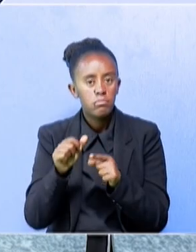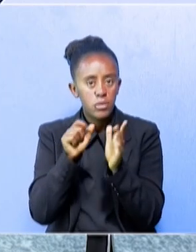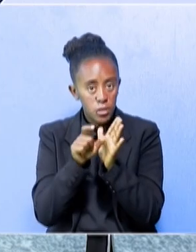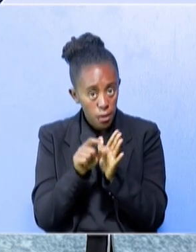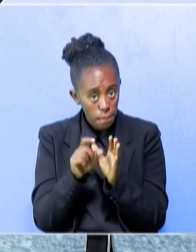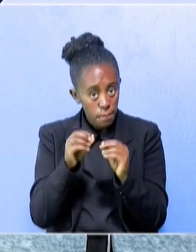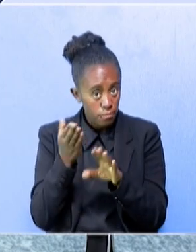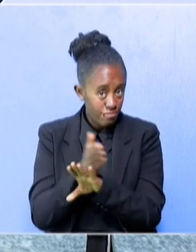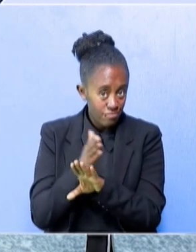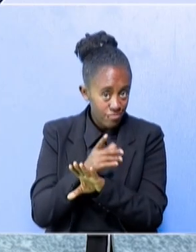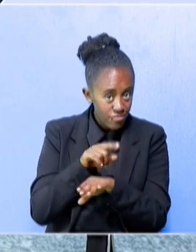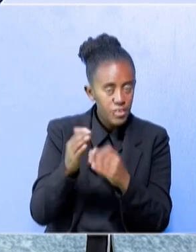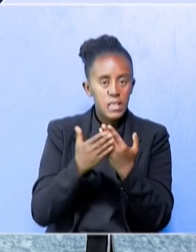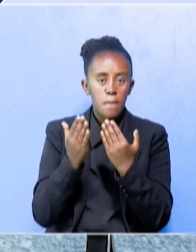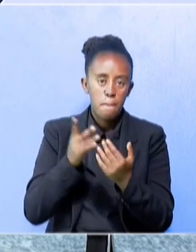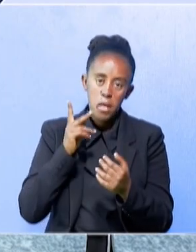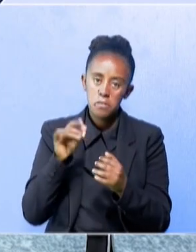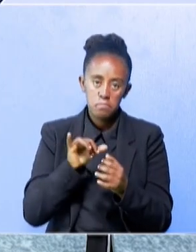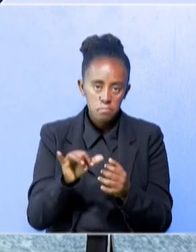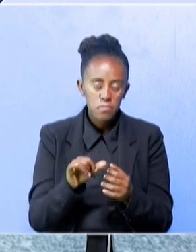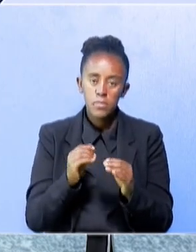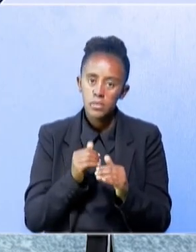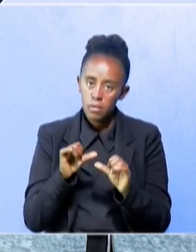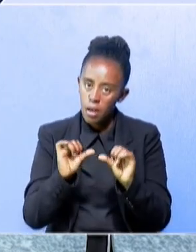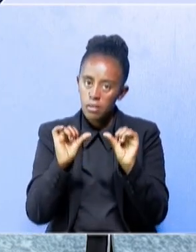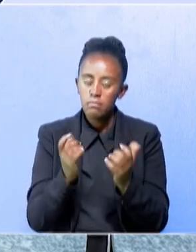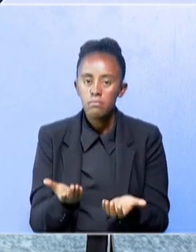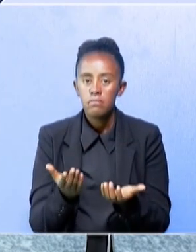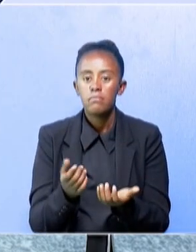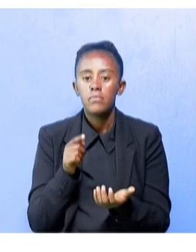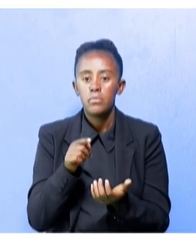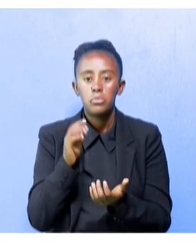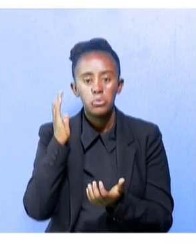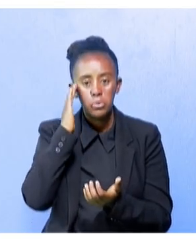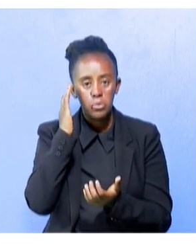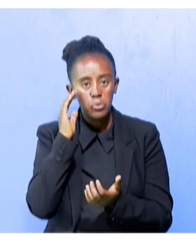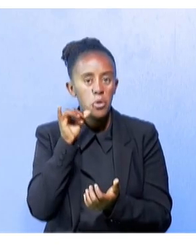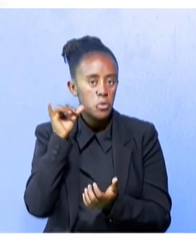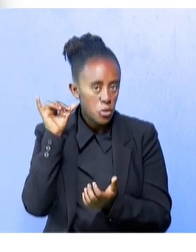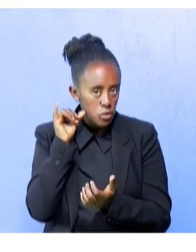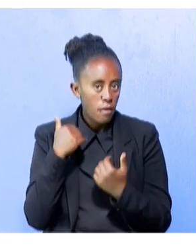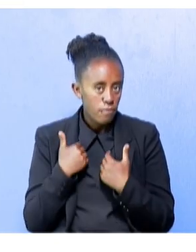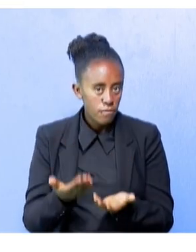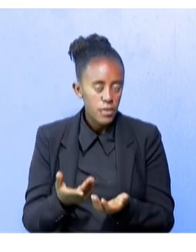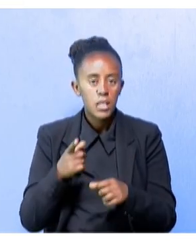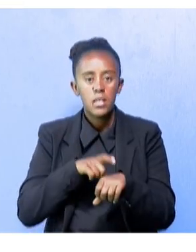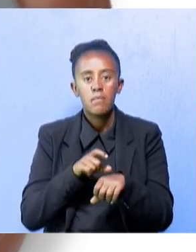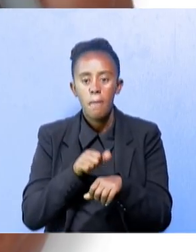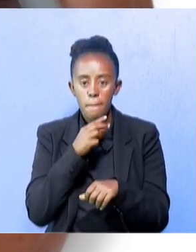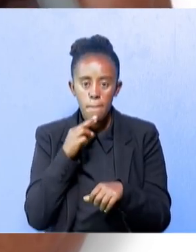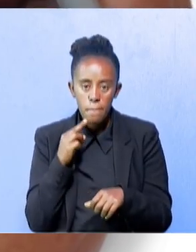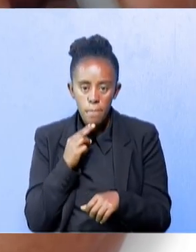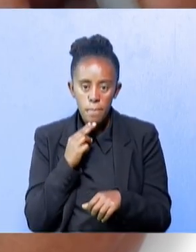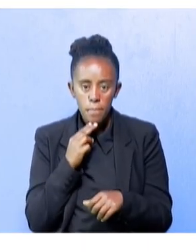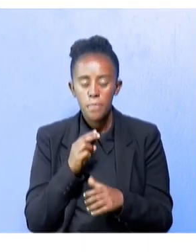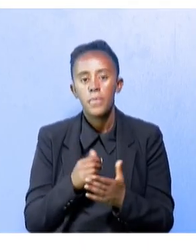example that I gave you earlier about simple persons, and then it's obvious that yesterday, here it is. Time adverbs are